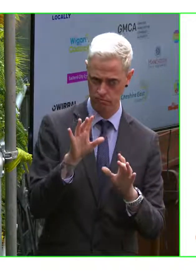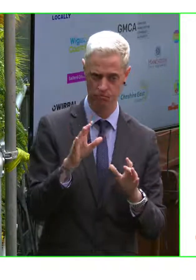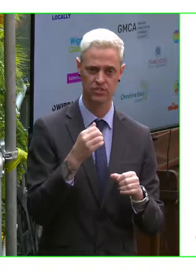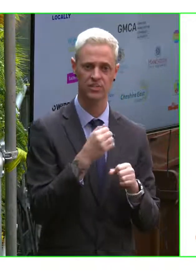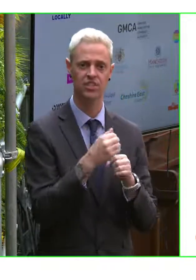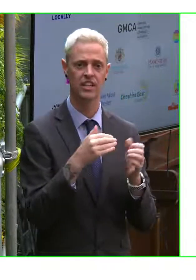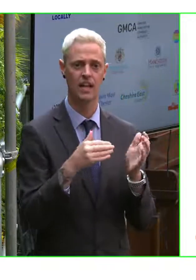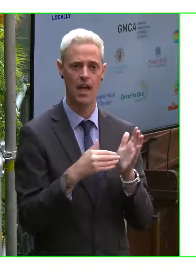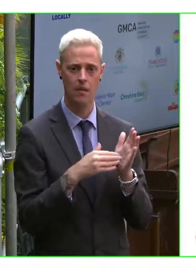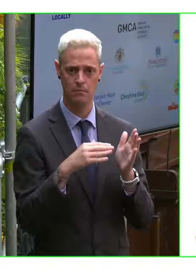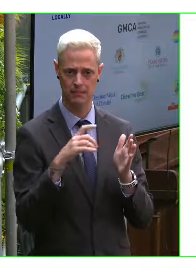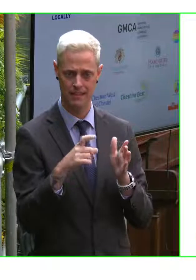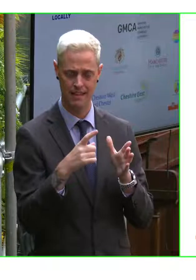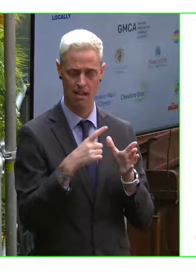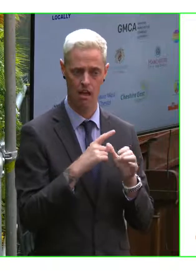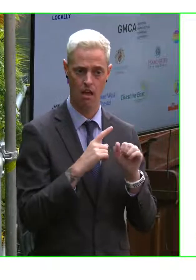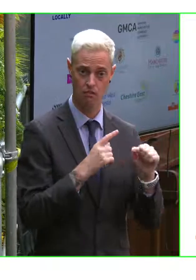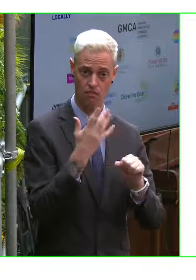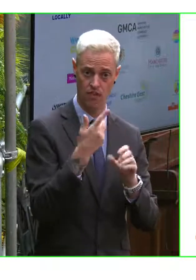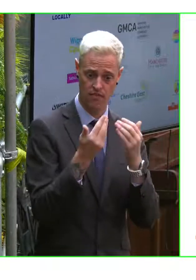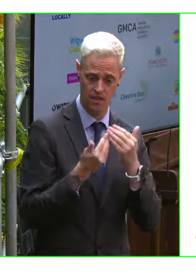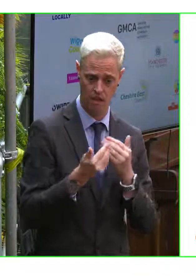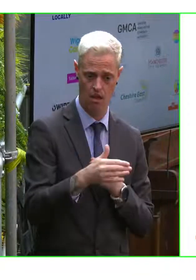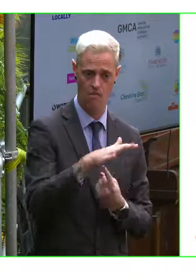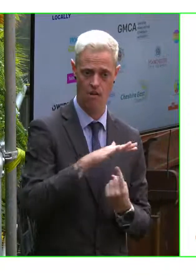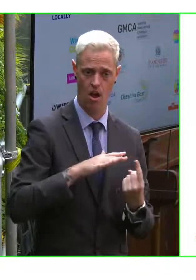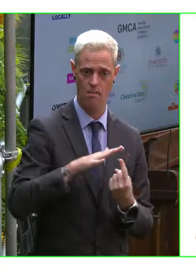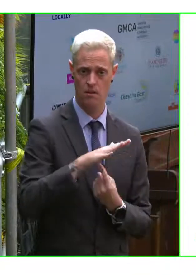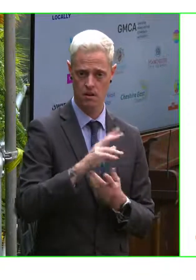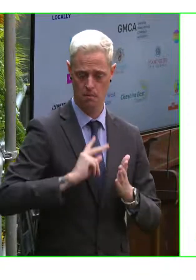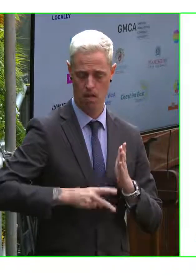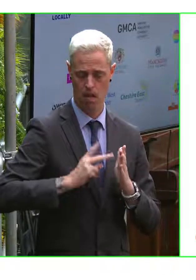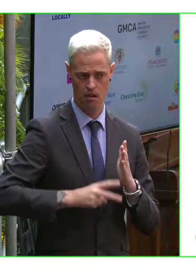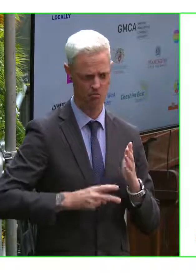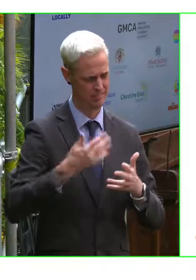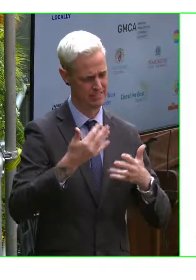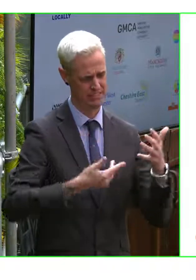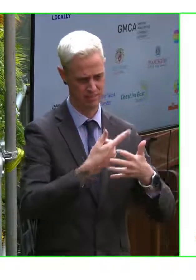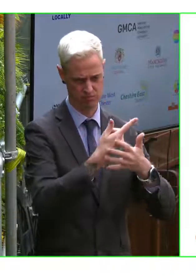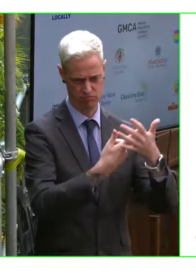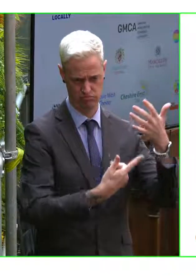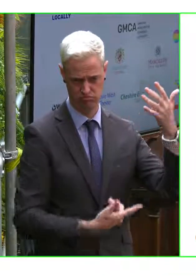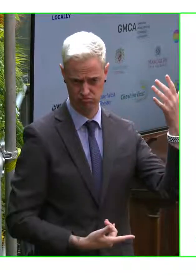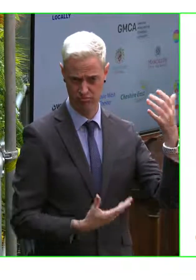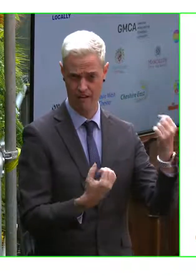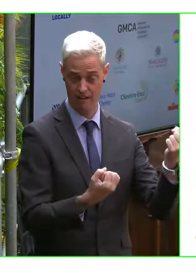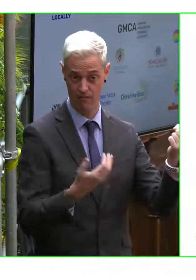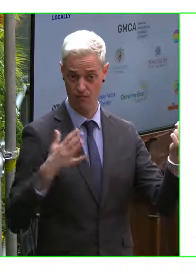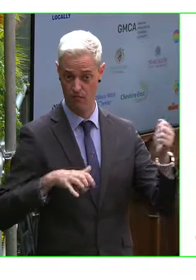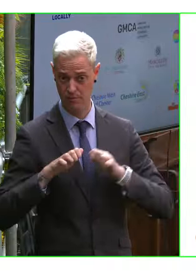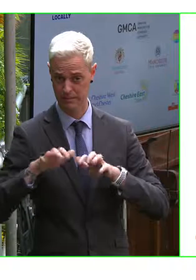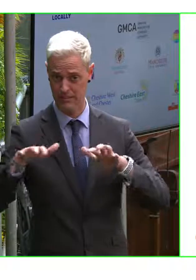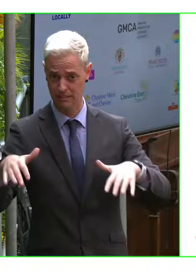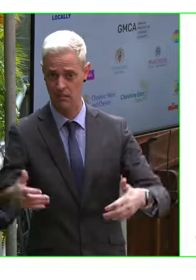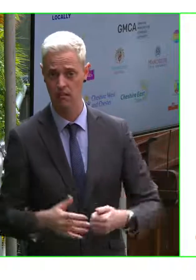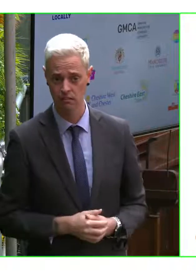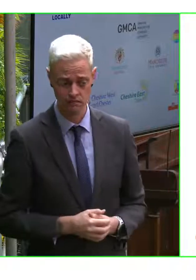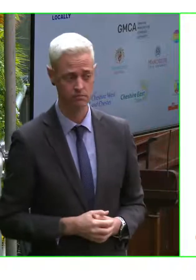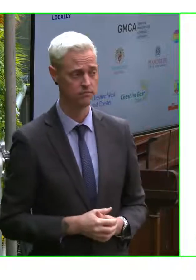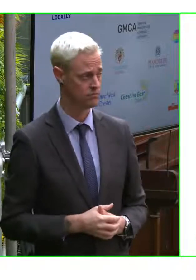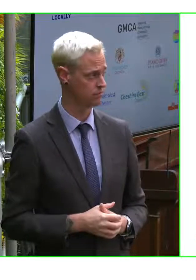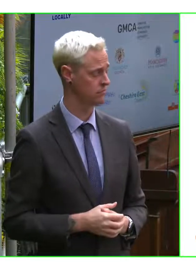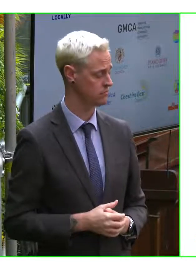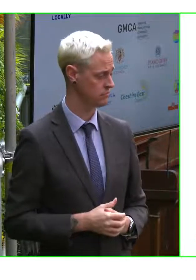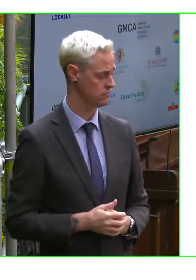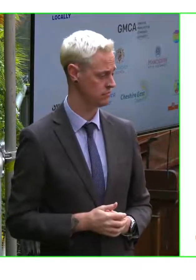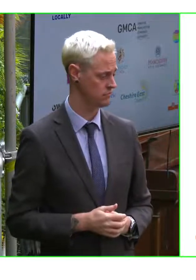so within the 5-year environment plan, you'll see a load of stats littered throughout that plan that have come from Scatter, that again, they give that